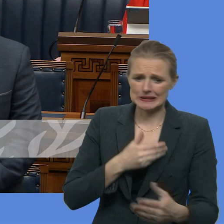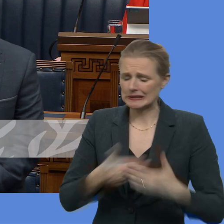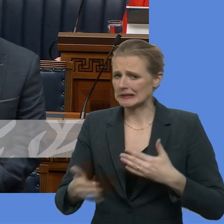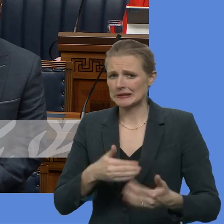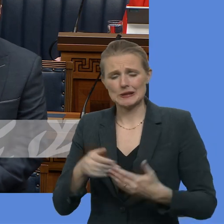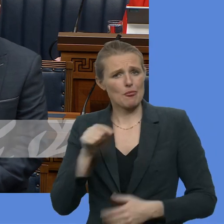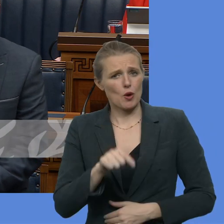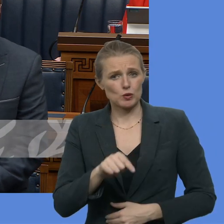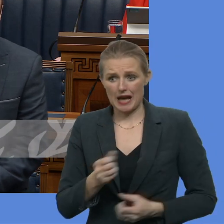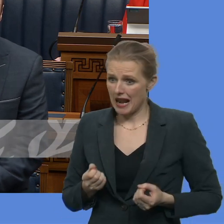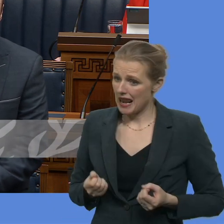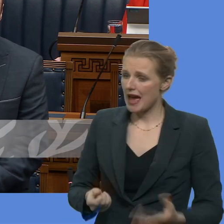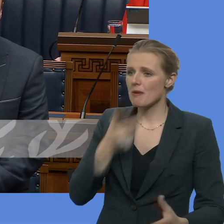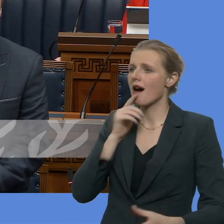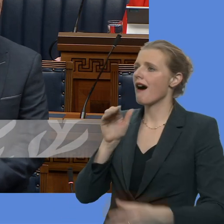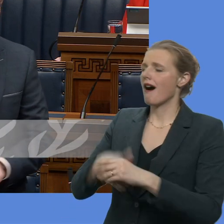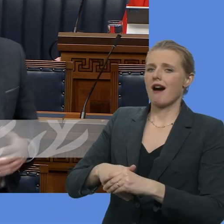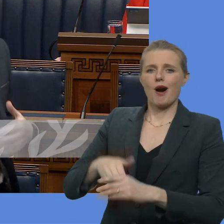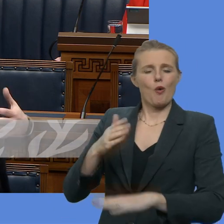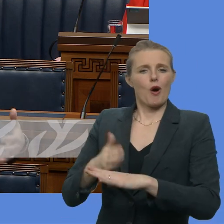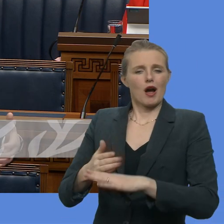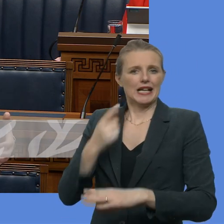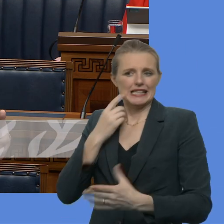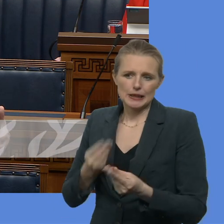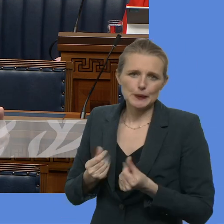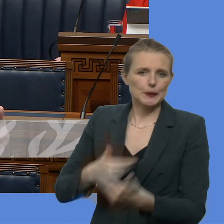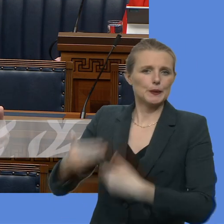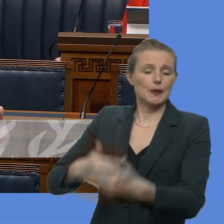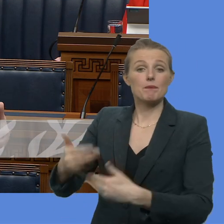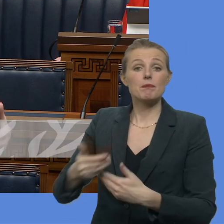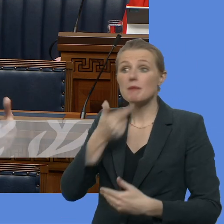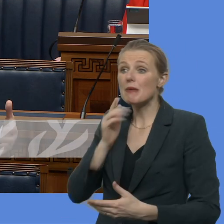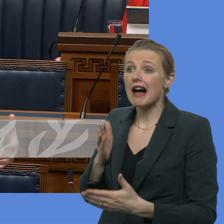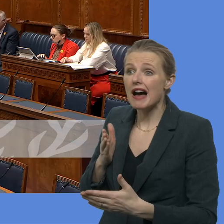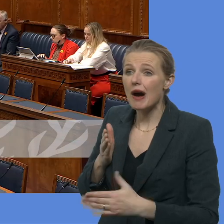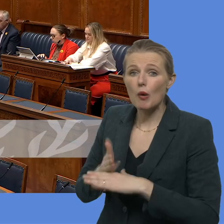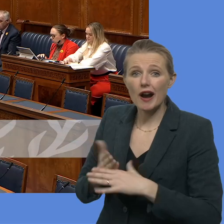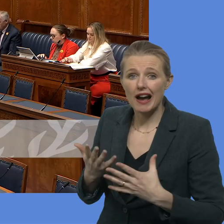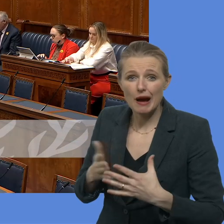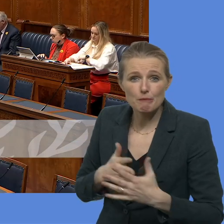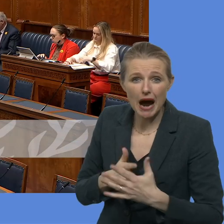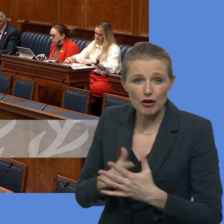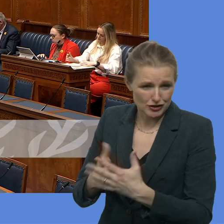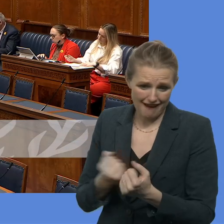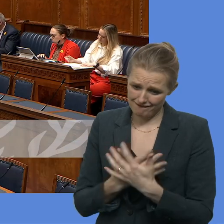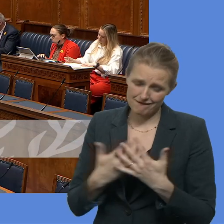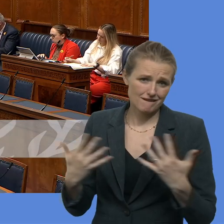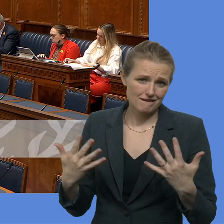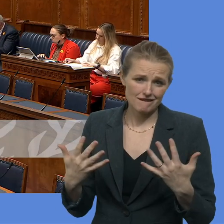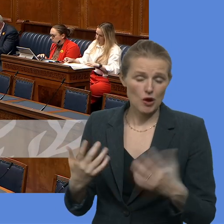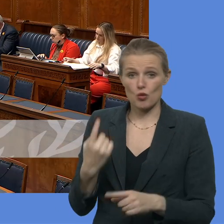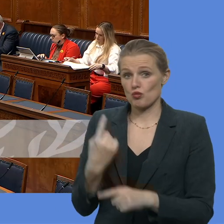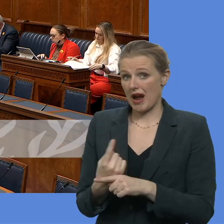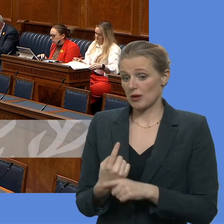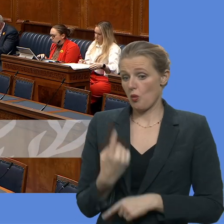to get people into employment. Now, there are a number of barriers that people face as they try to enter the workplace, and she's rightly